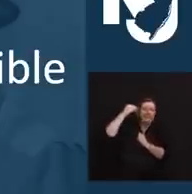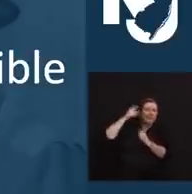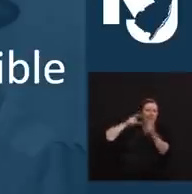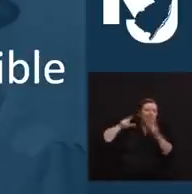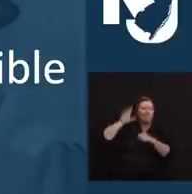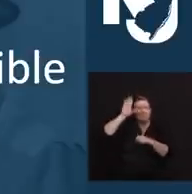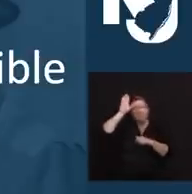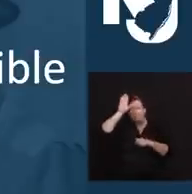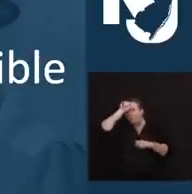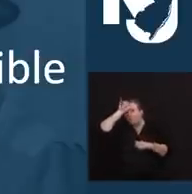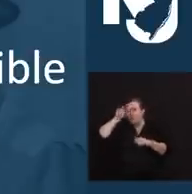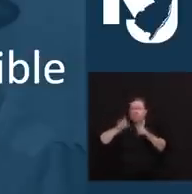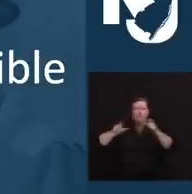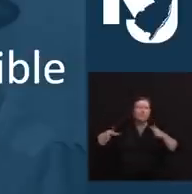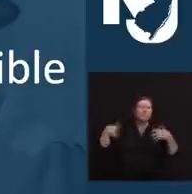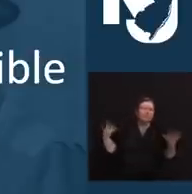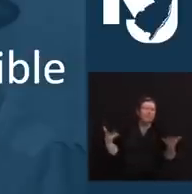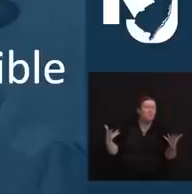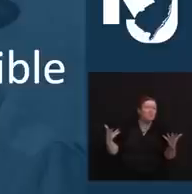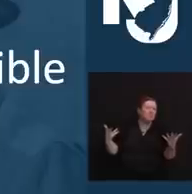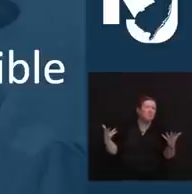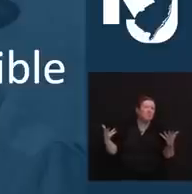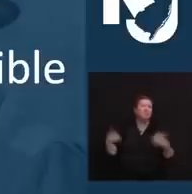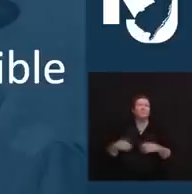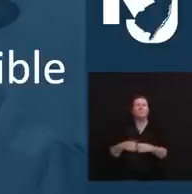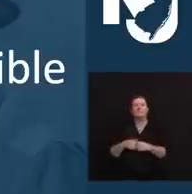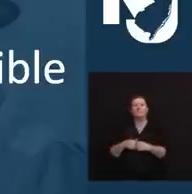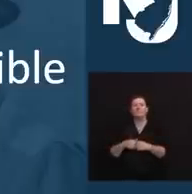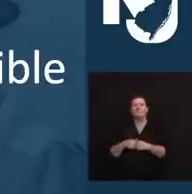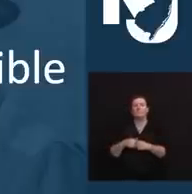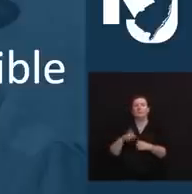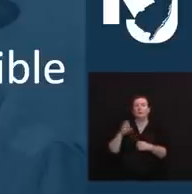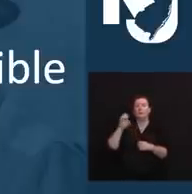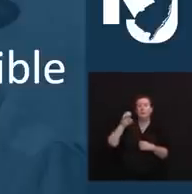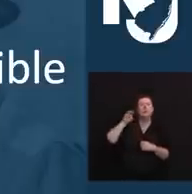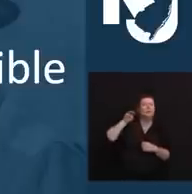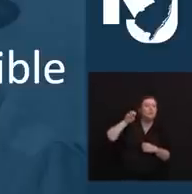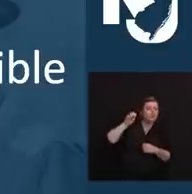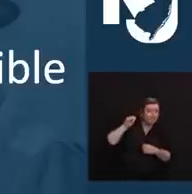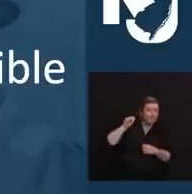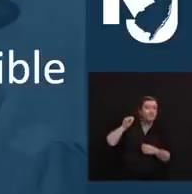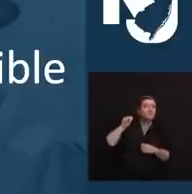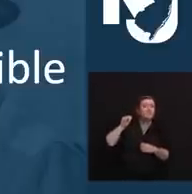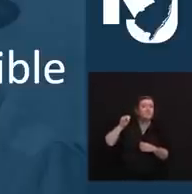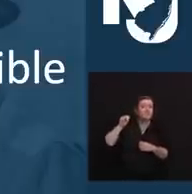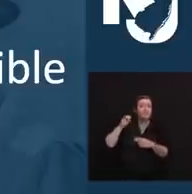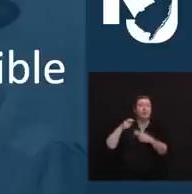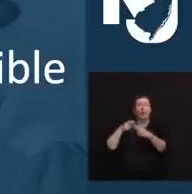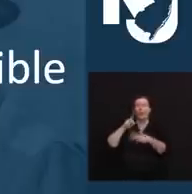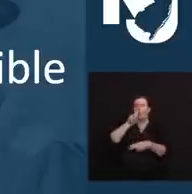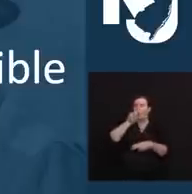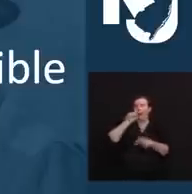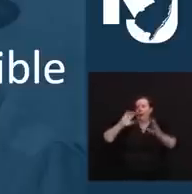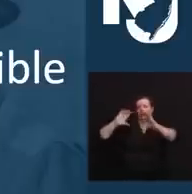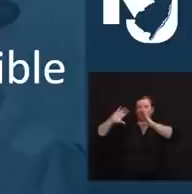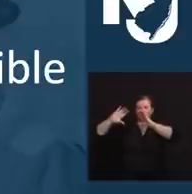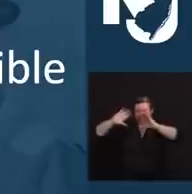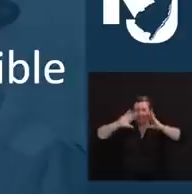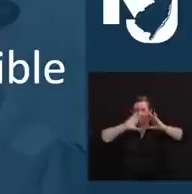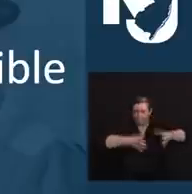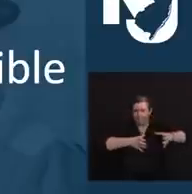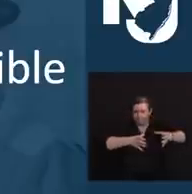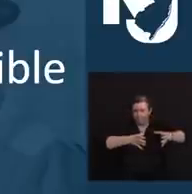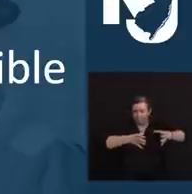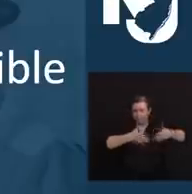our EMS teams are already in the 1A category, and we will continue to ensure access for our 1A populations.